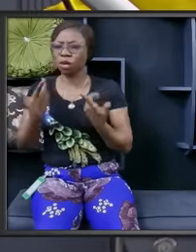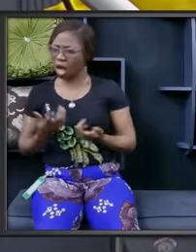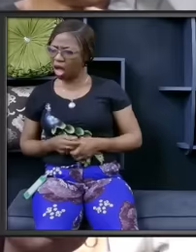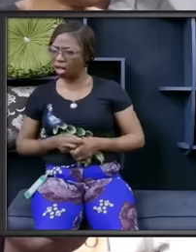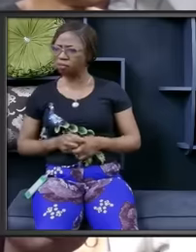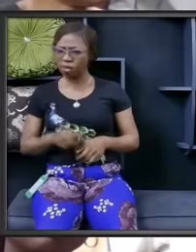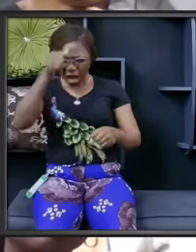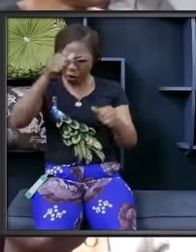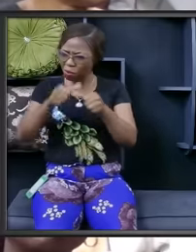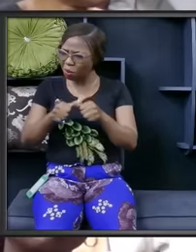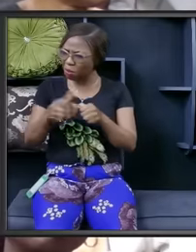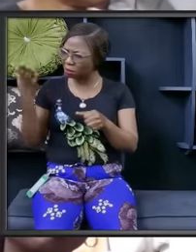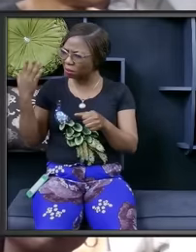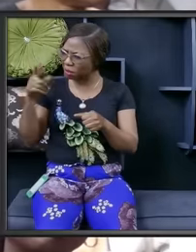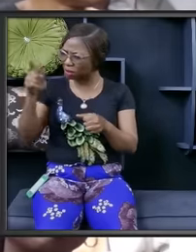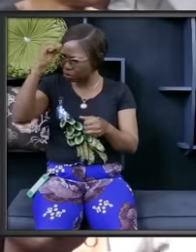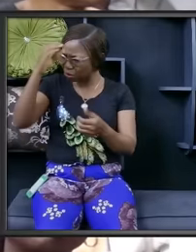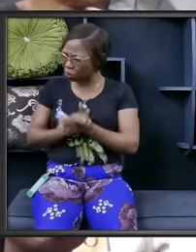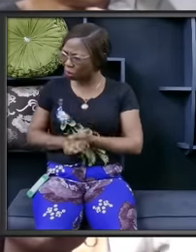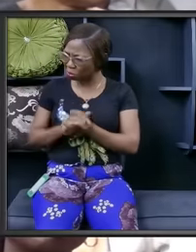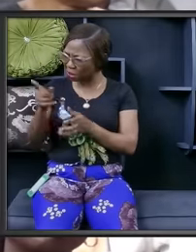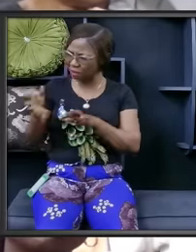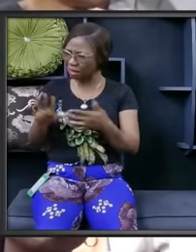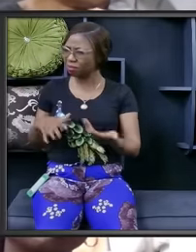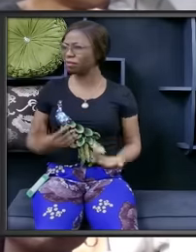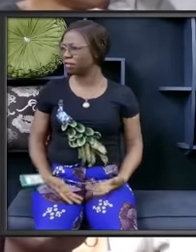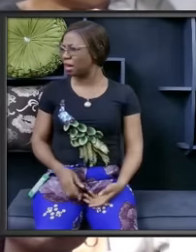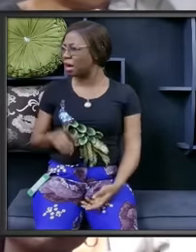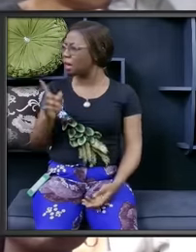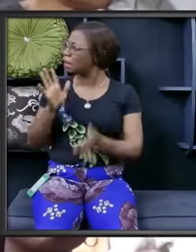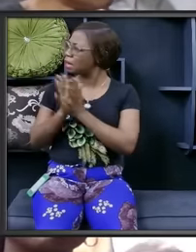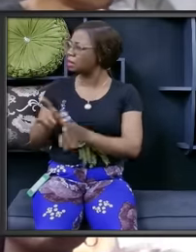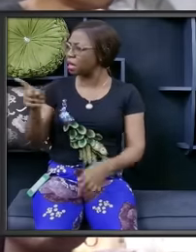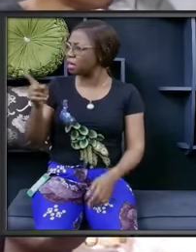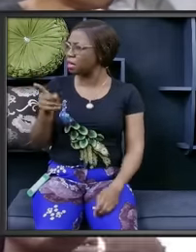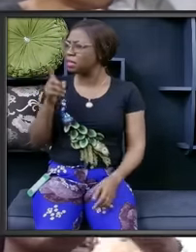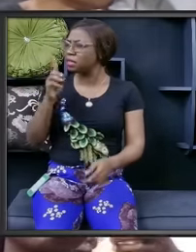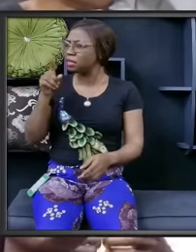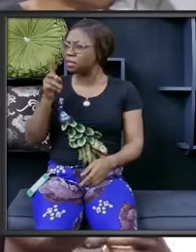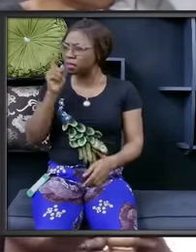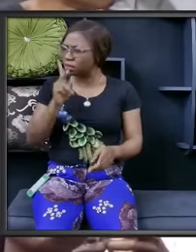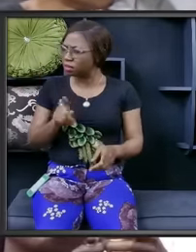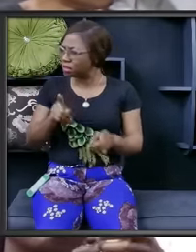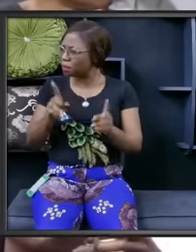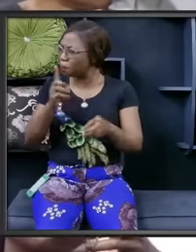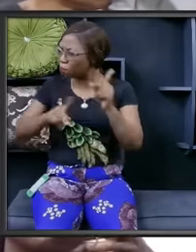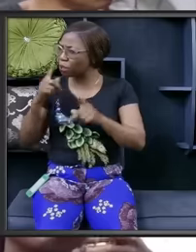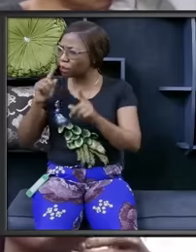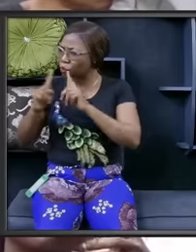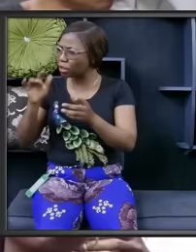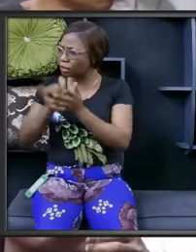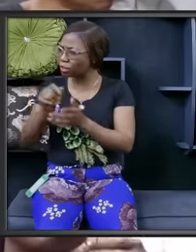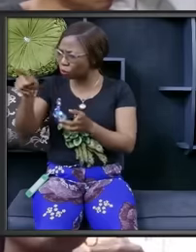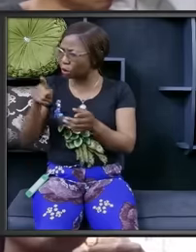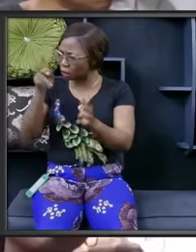husband carry die. I can't look and say, Machika, this is where people they talk that time. Say, now you kill